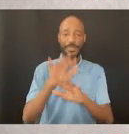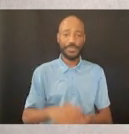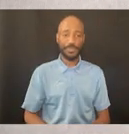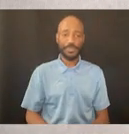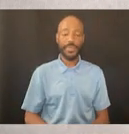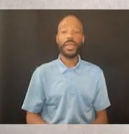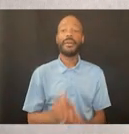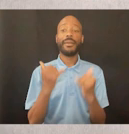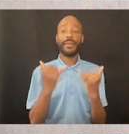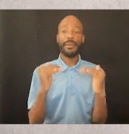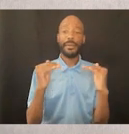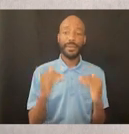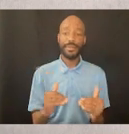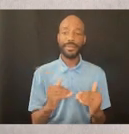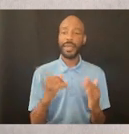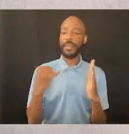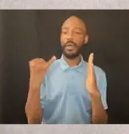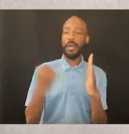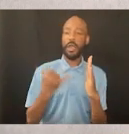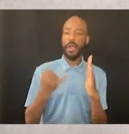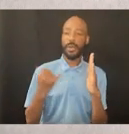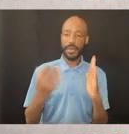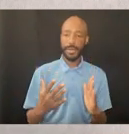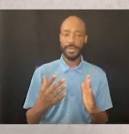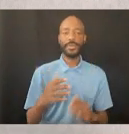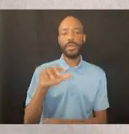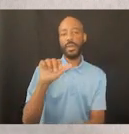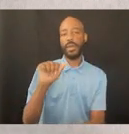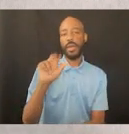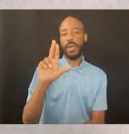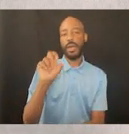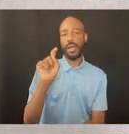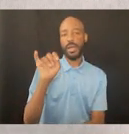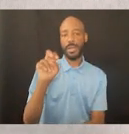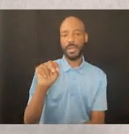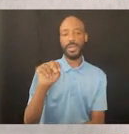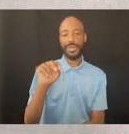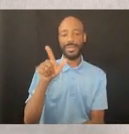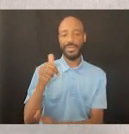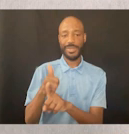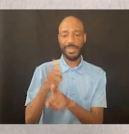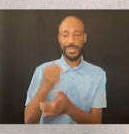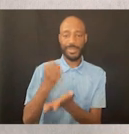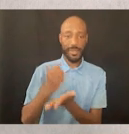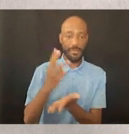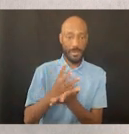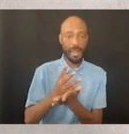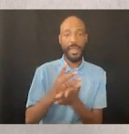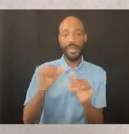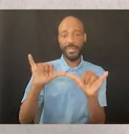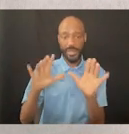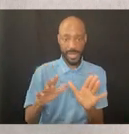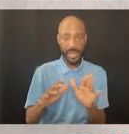About the artist, Austin Lubetkin is a software engineer and an artist on the autism spectrum based out of